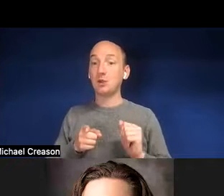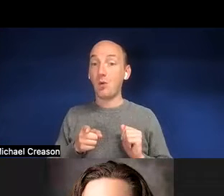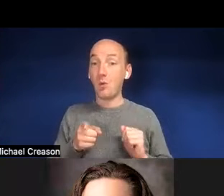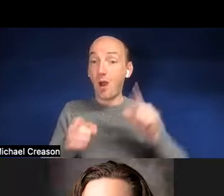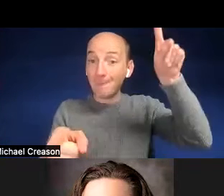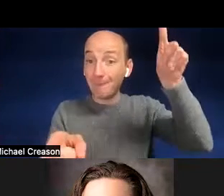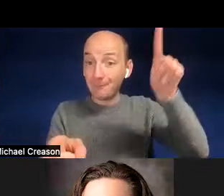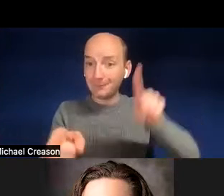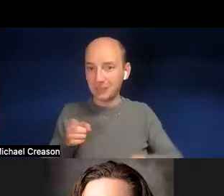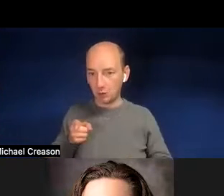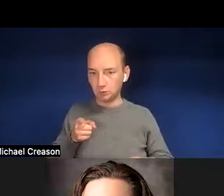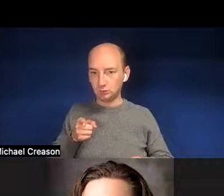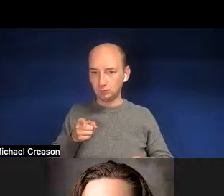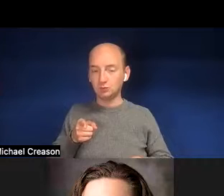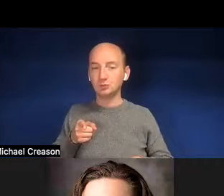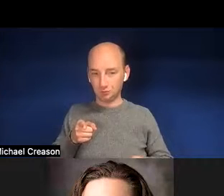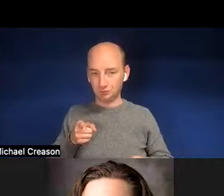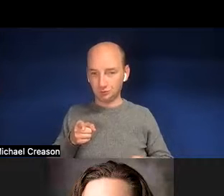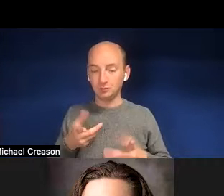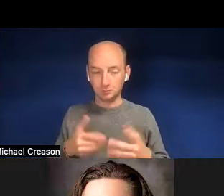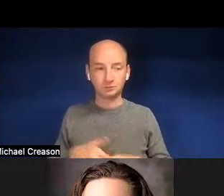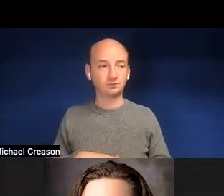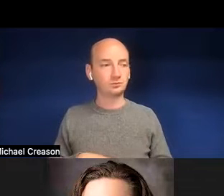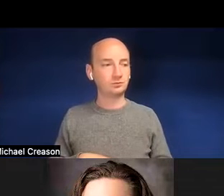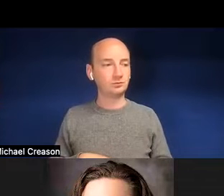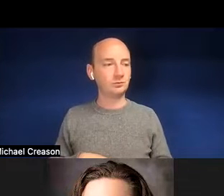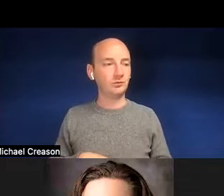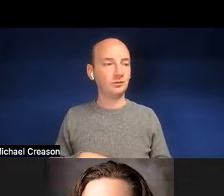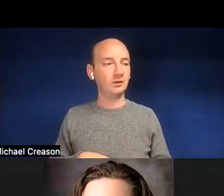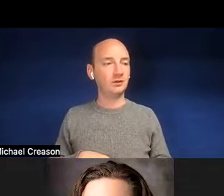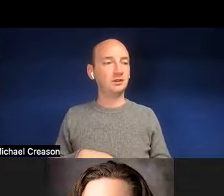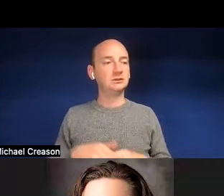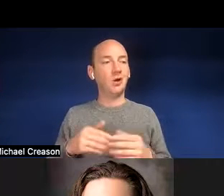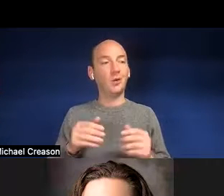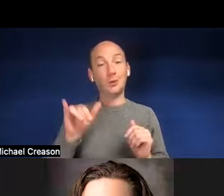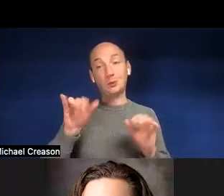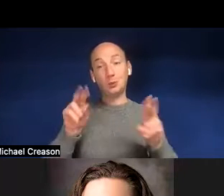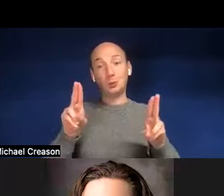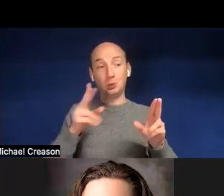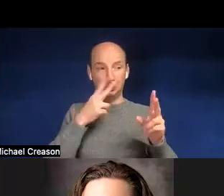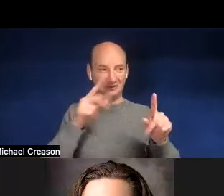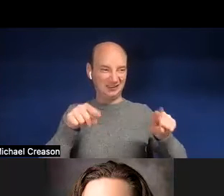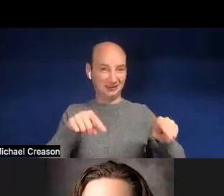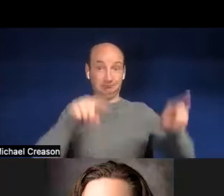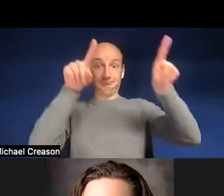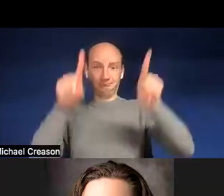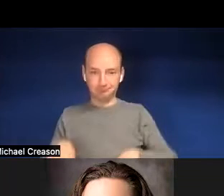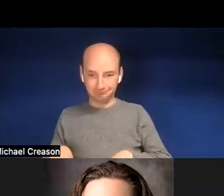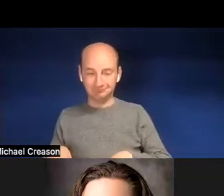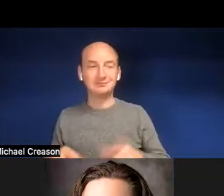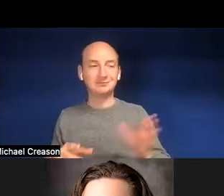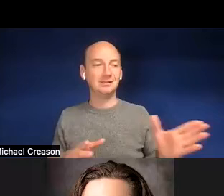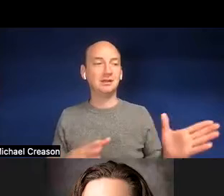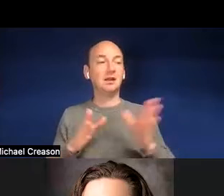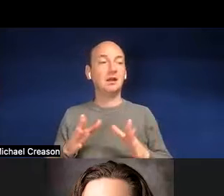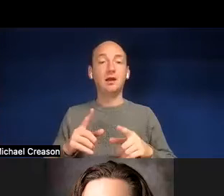example. But aside from, of course, some of these specific signs, you can see that unlike video, this is